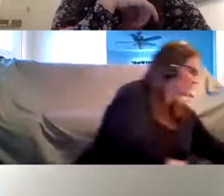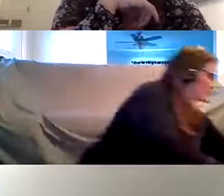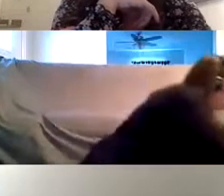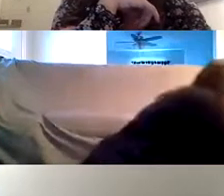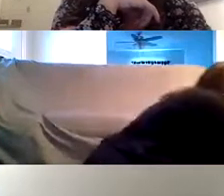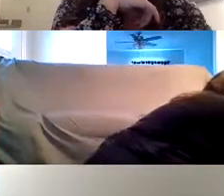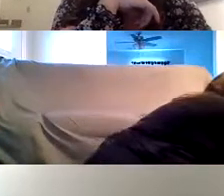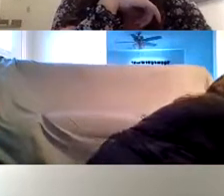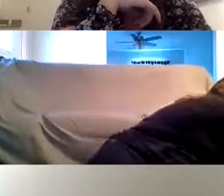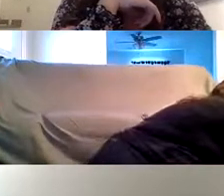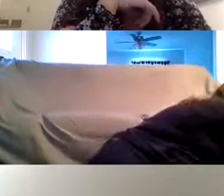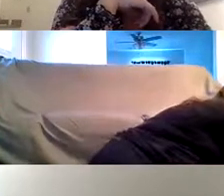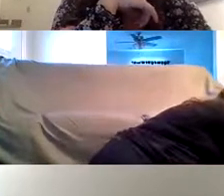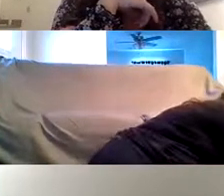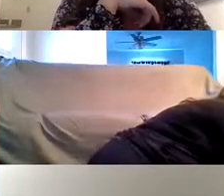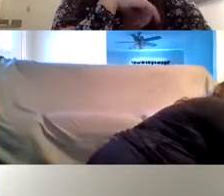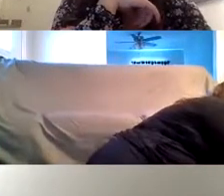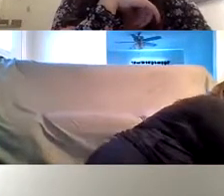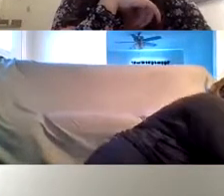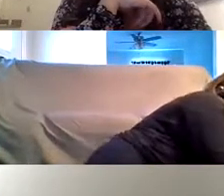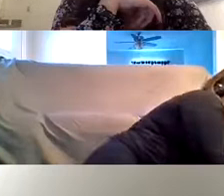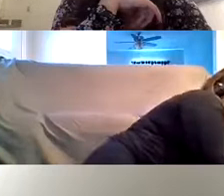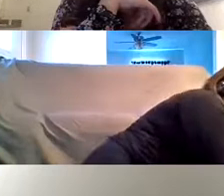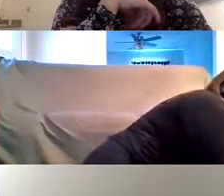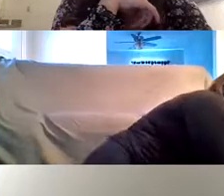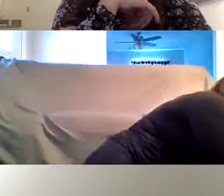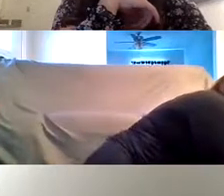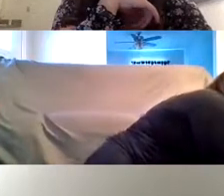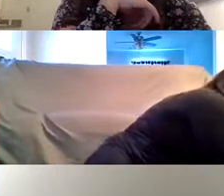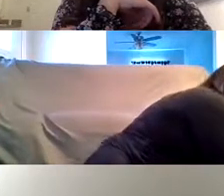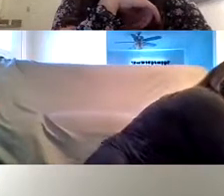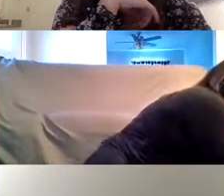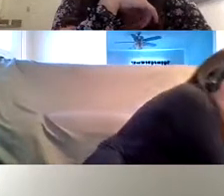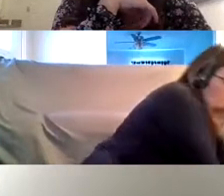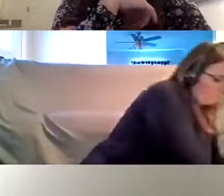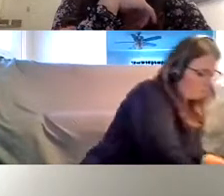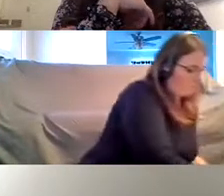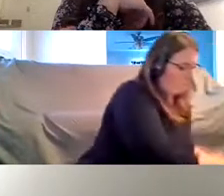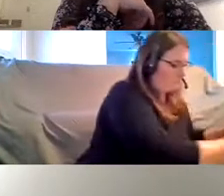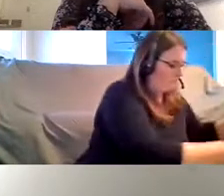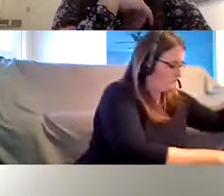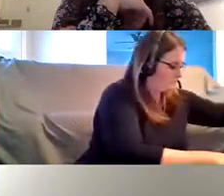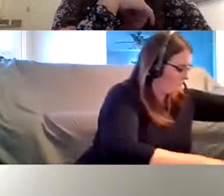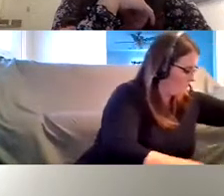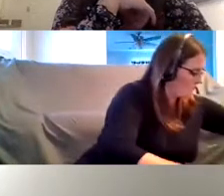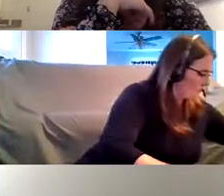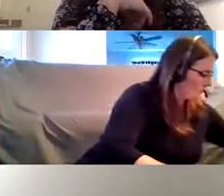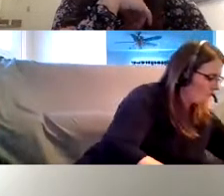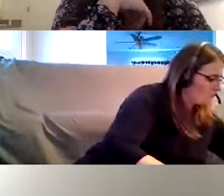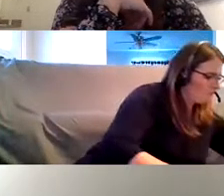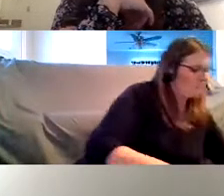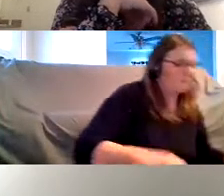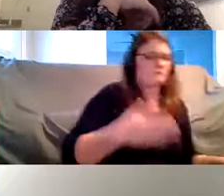Thanks for sharing. That's a really, really good example. So I'm thinking, anyone else wanted to share?